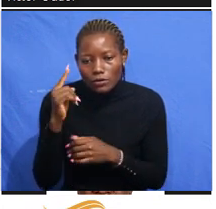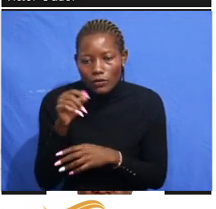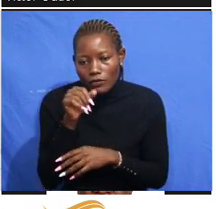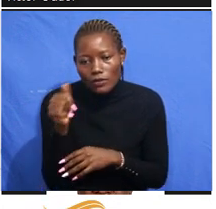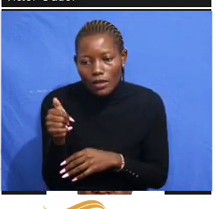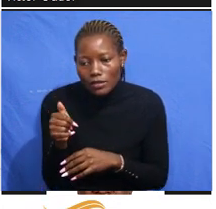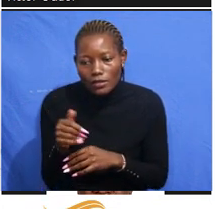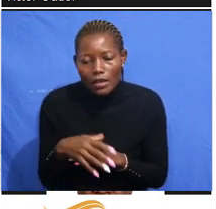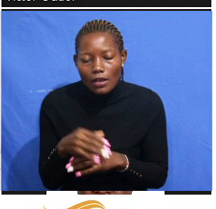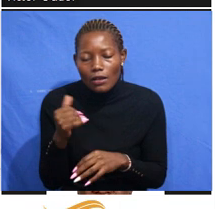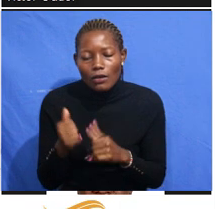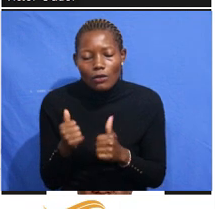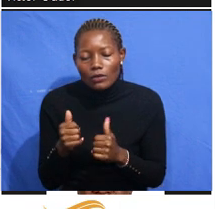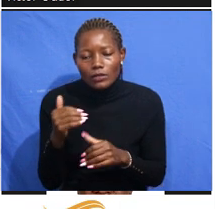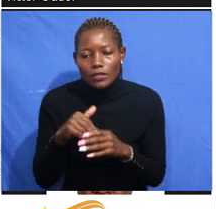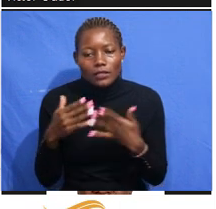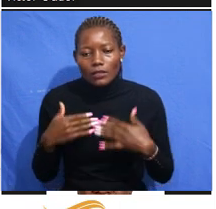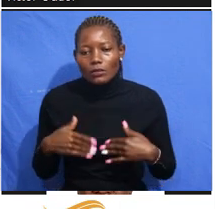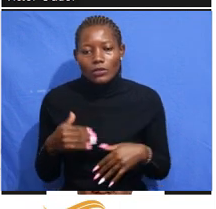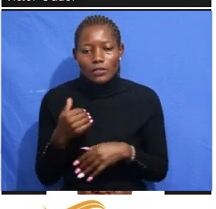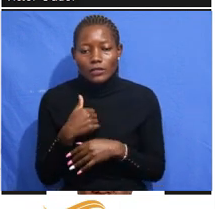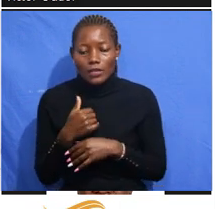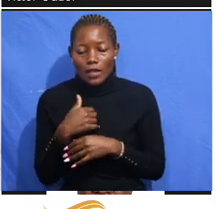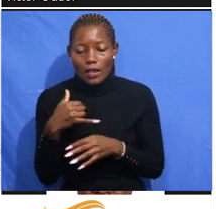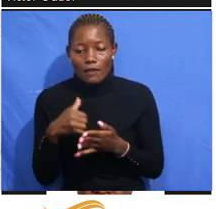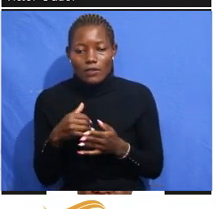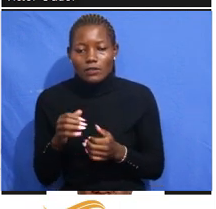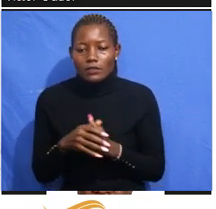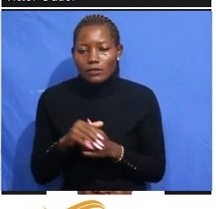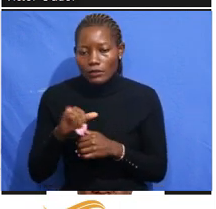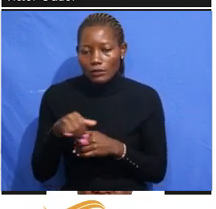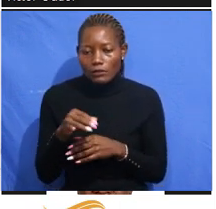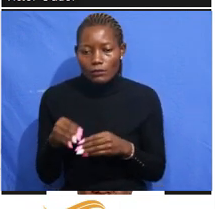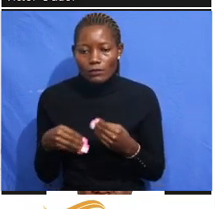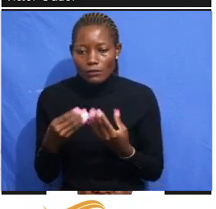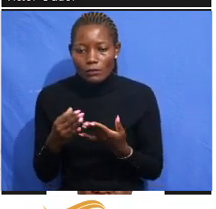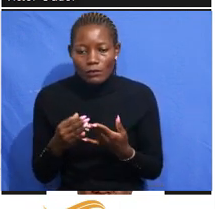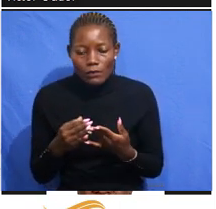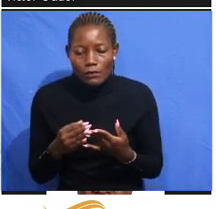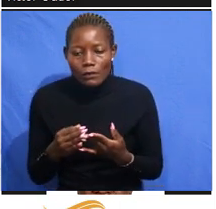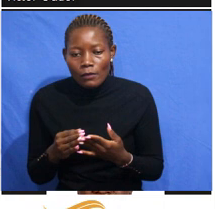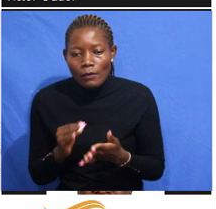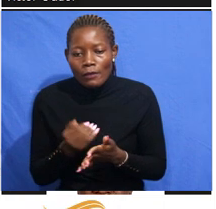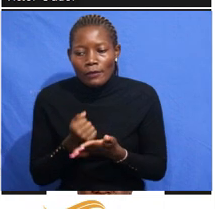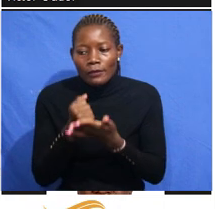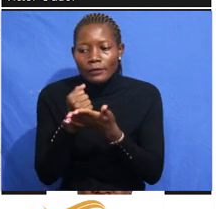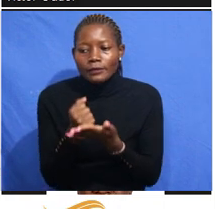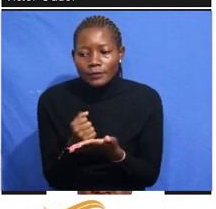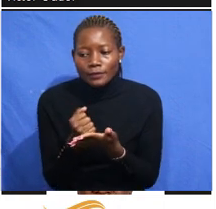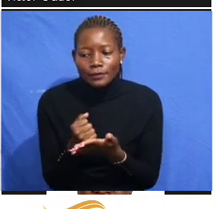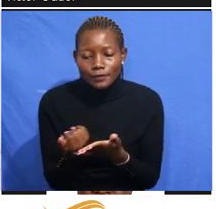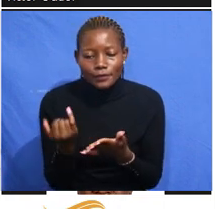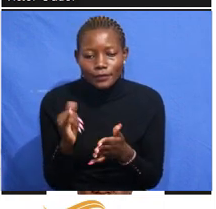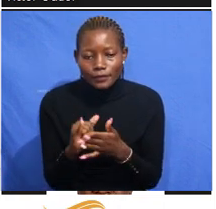we've got in the body have got cartilage, just to give some cushioning, so that bone does not